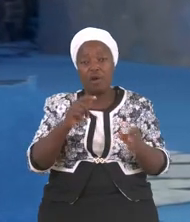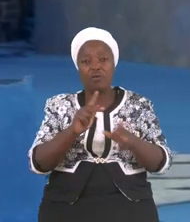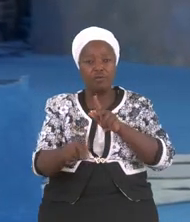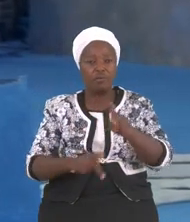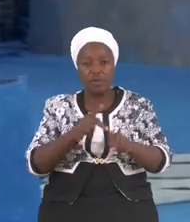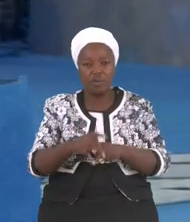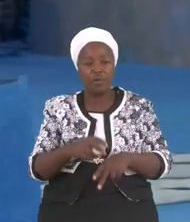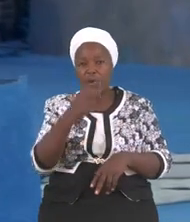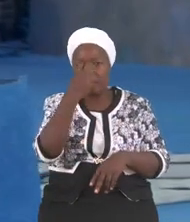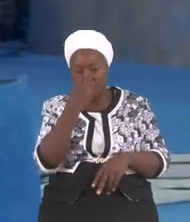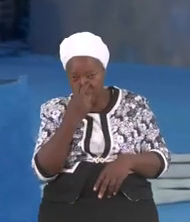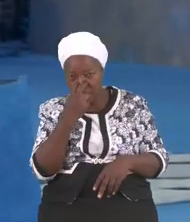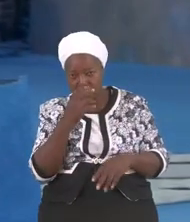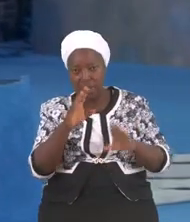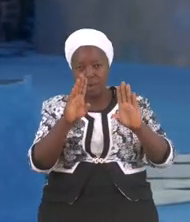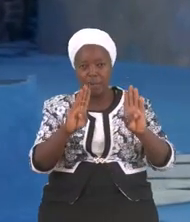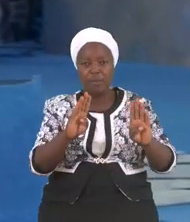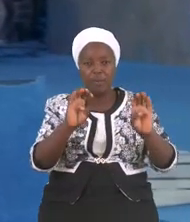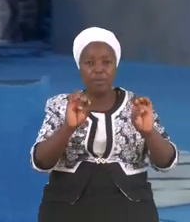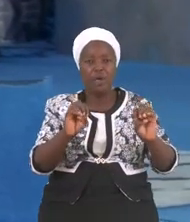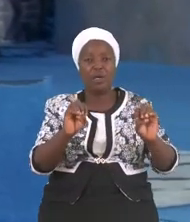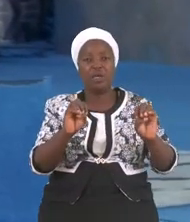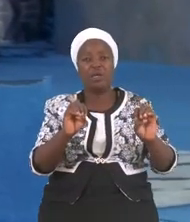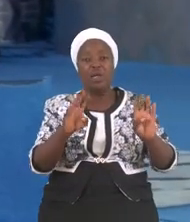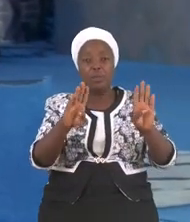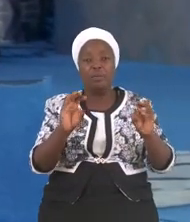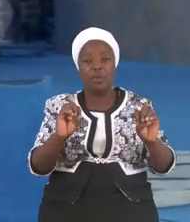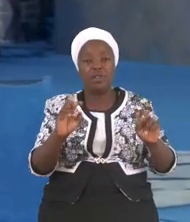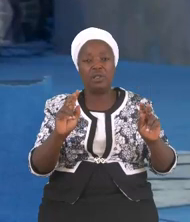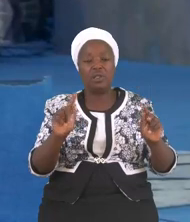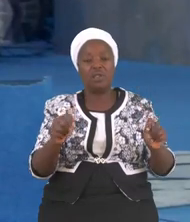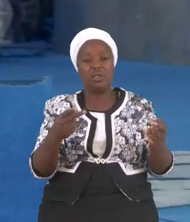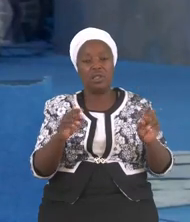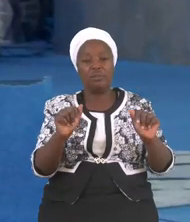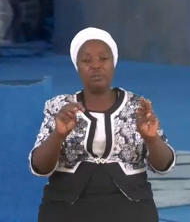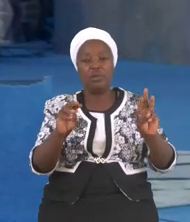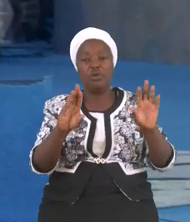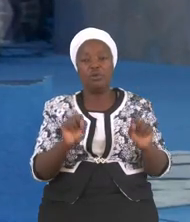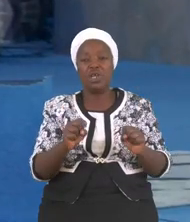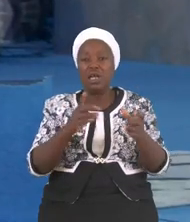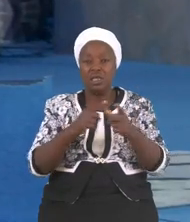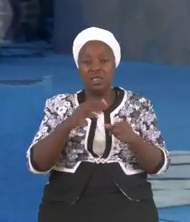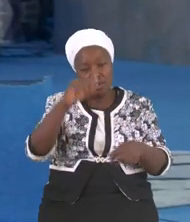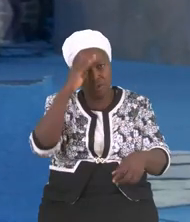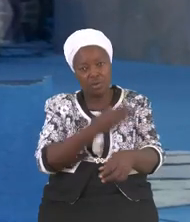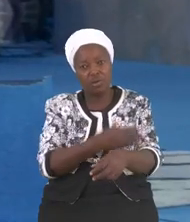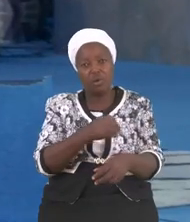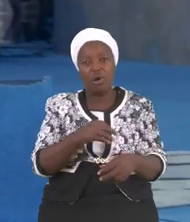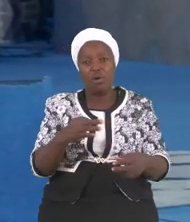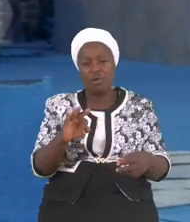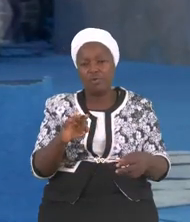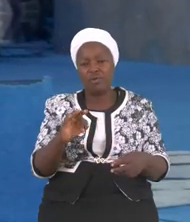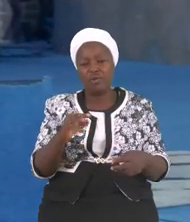blind Bartimaeus, the son of Timaeus, sat by the wayside